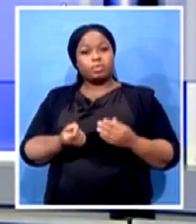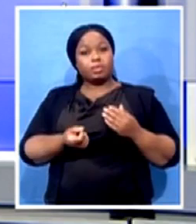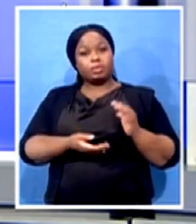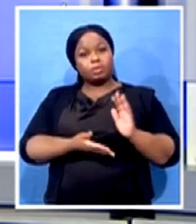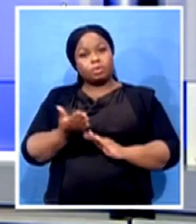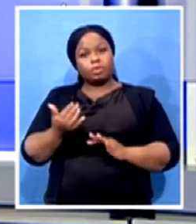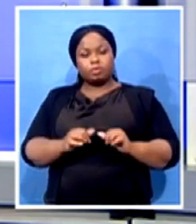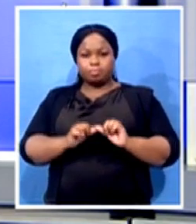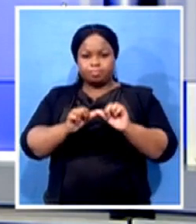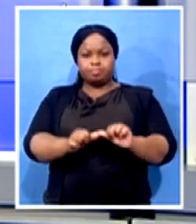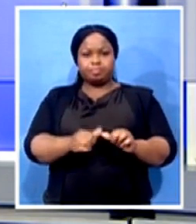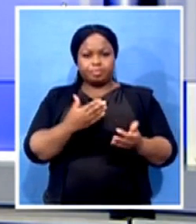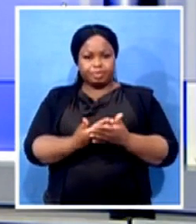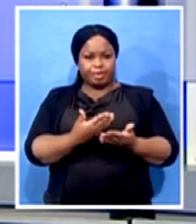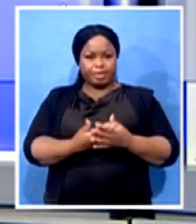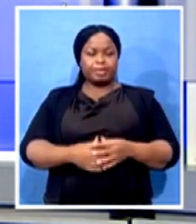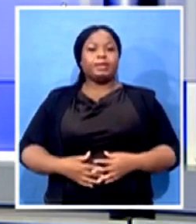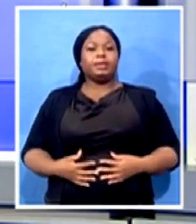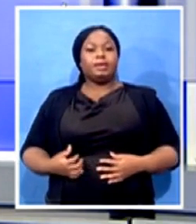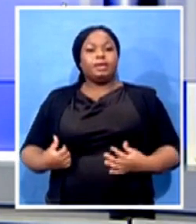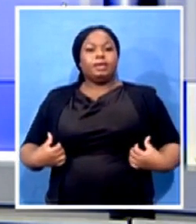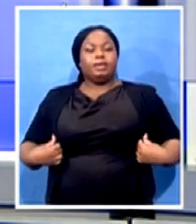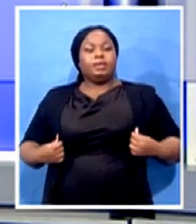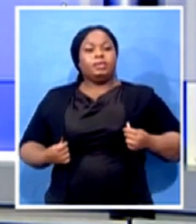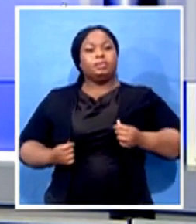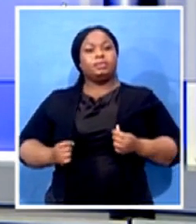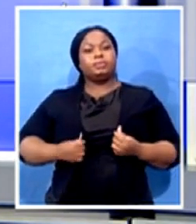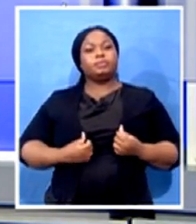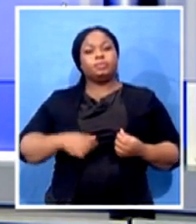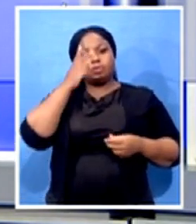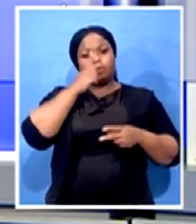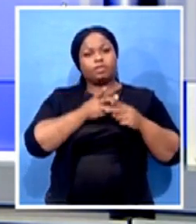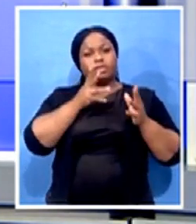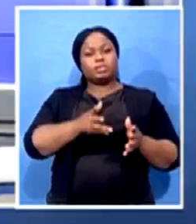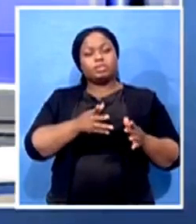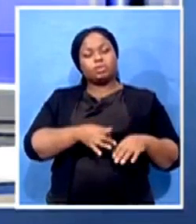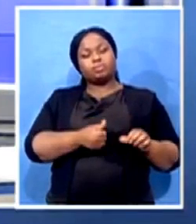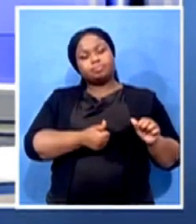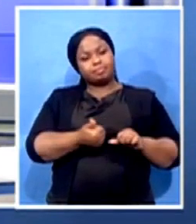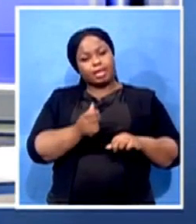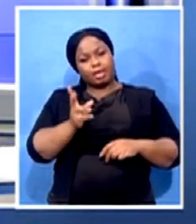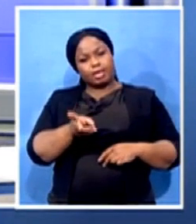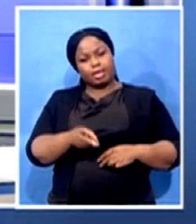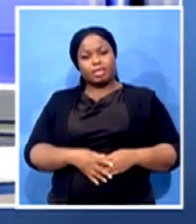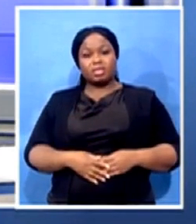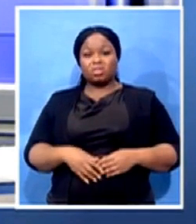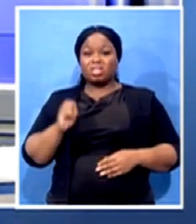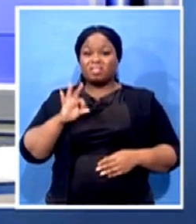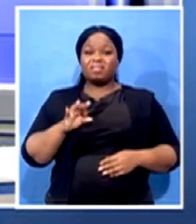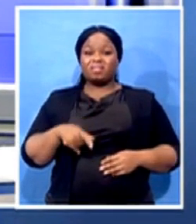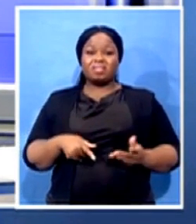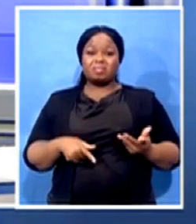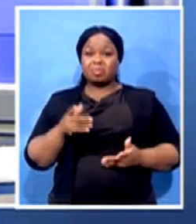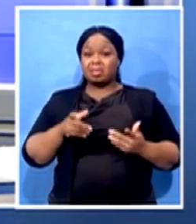conversation. Prof, let's bring you back into the conversation. What if a member state refuses to honor such a treaty? What